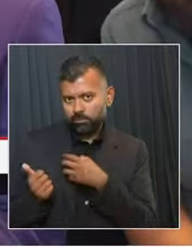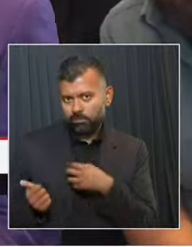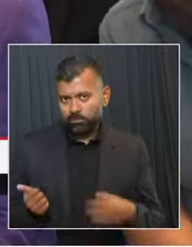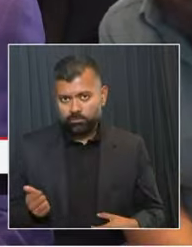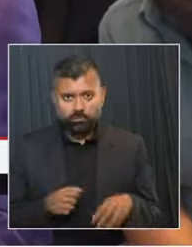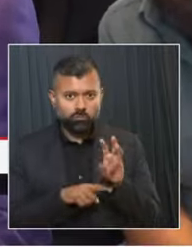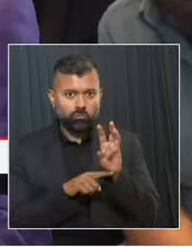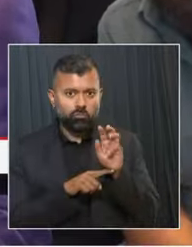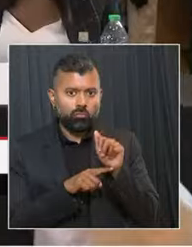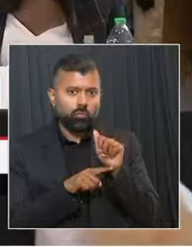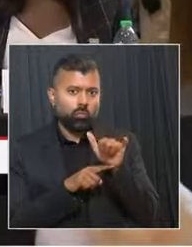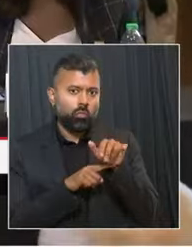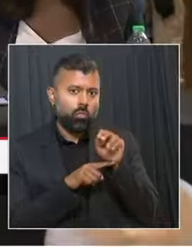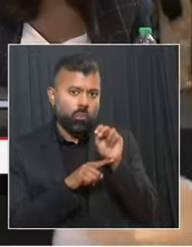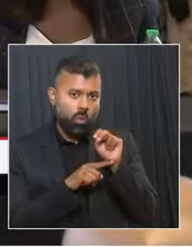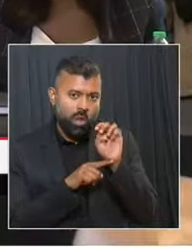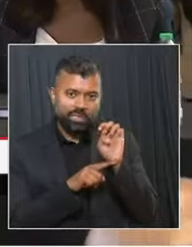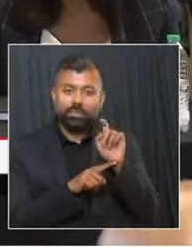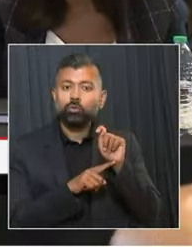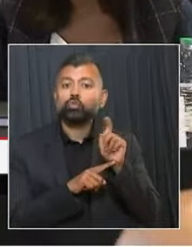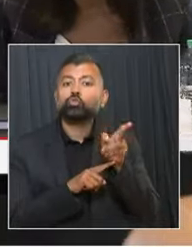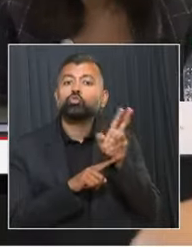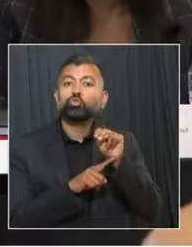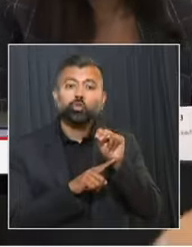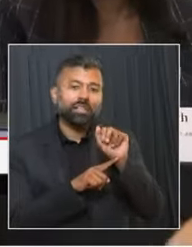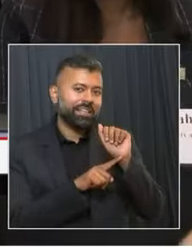They get a premium subsidy based on their income.